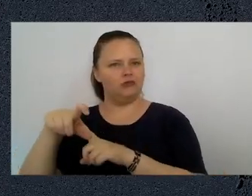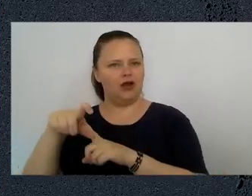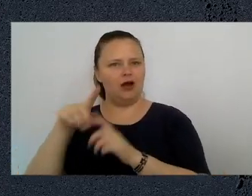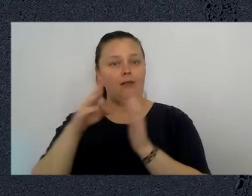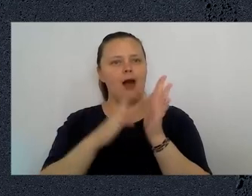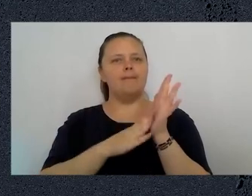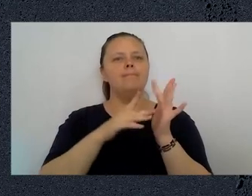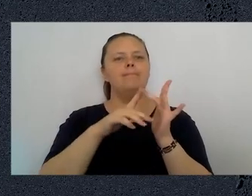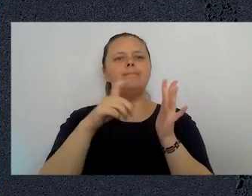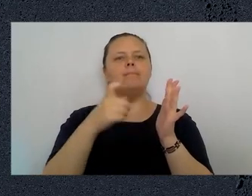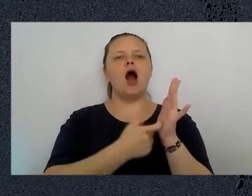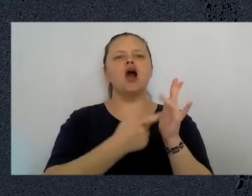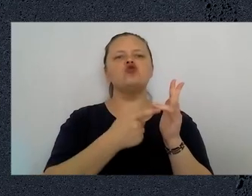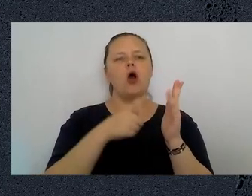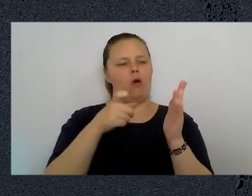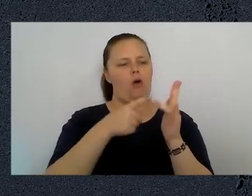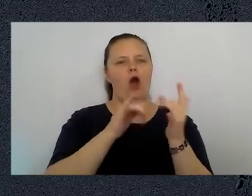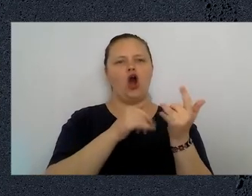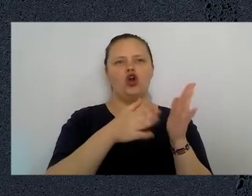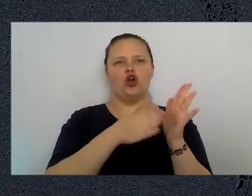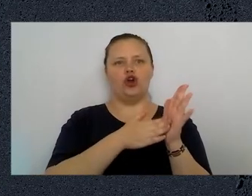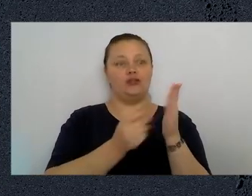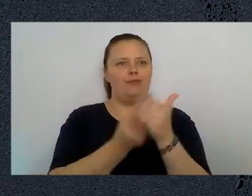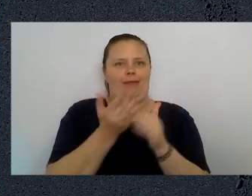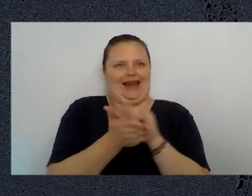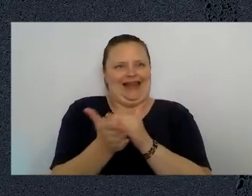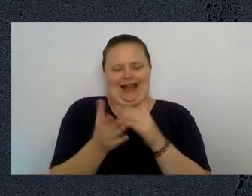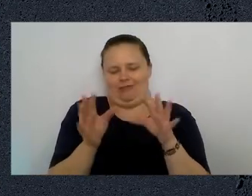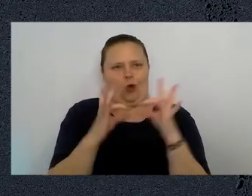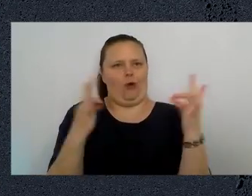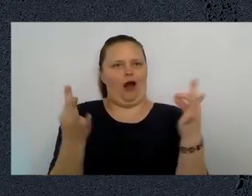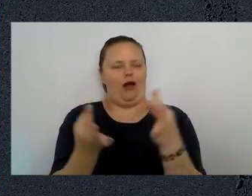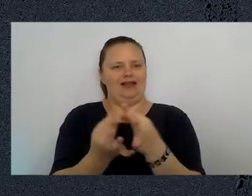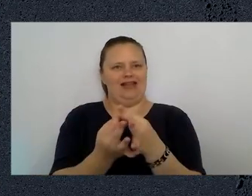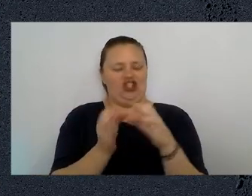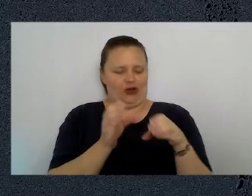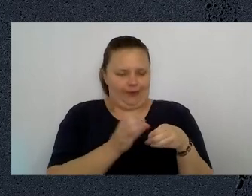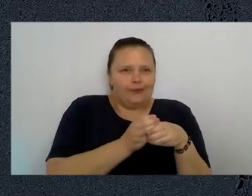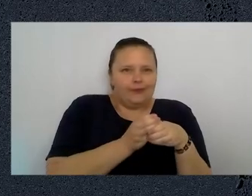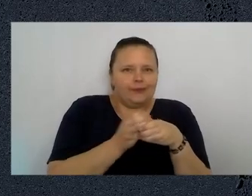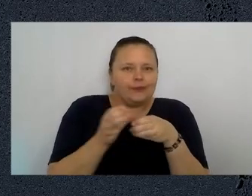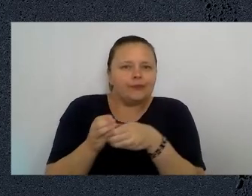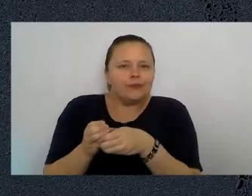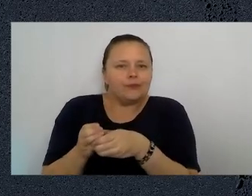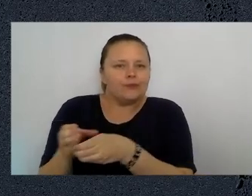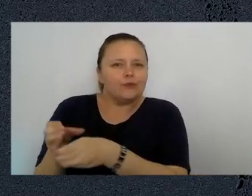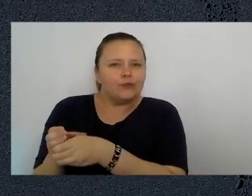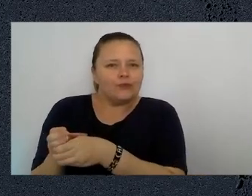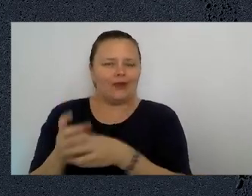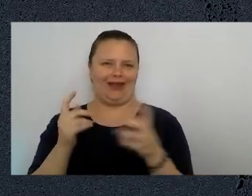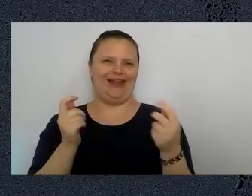of the same culture occur within organisations. Microcosms are much easier to shift. And if